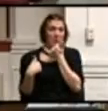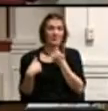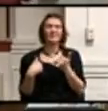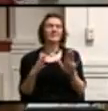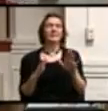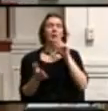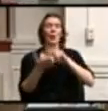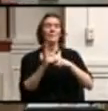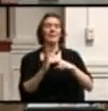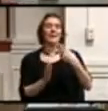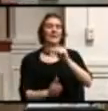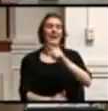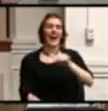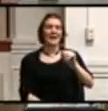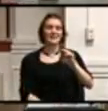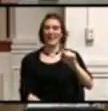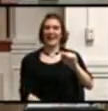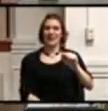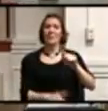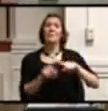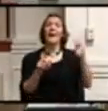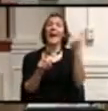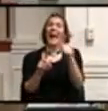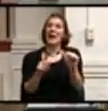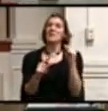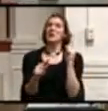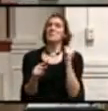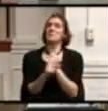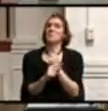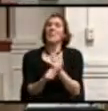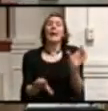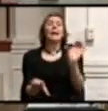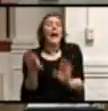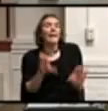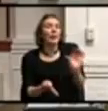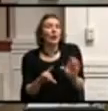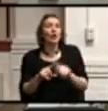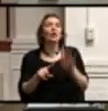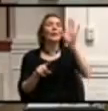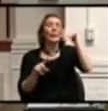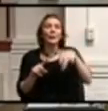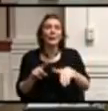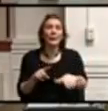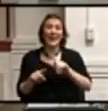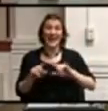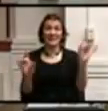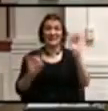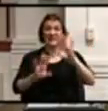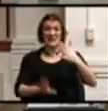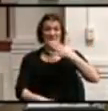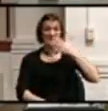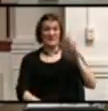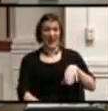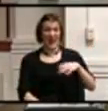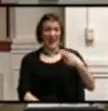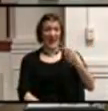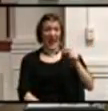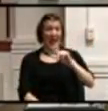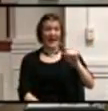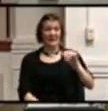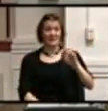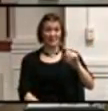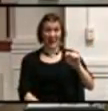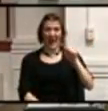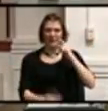but probably anything that could go down into the sanitary sewer. If it's something more hazardous than that, they'd have to go